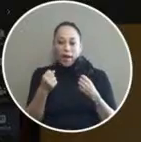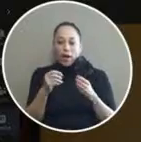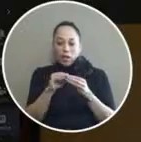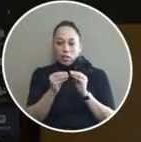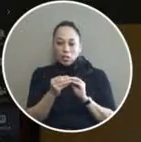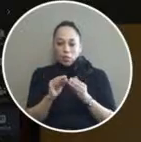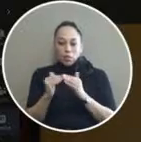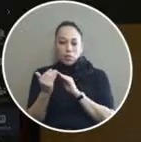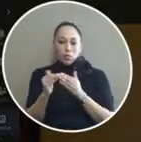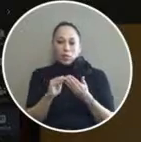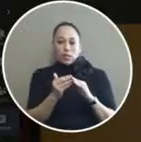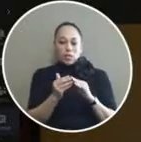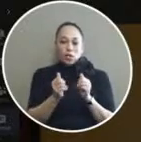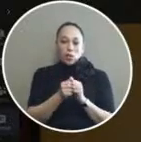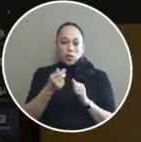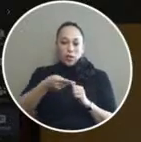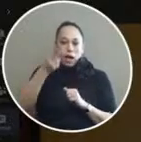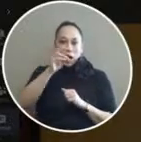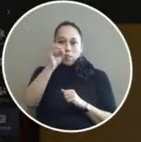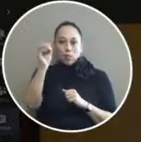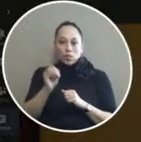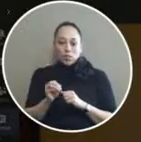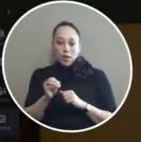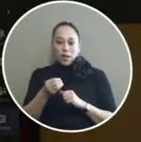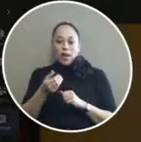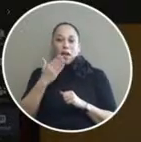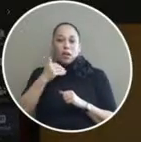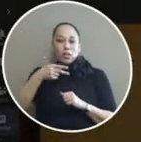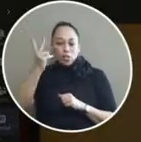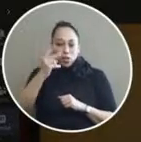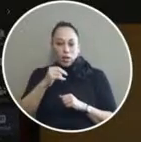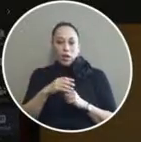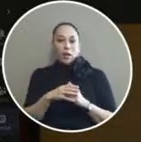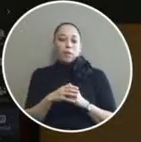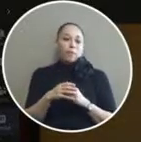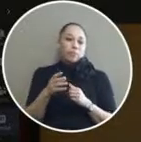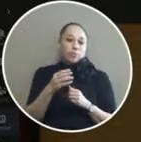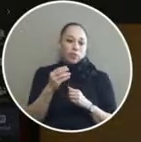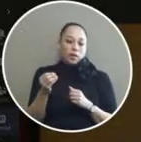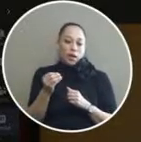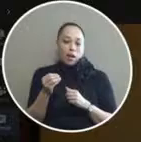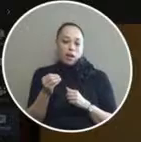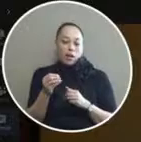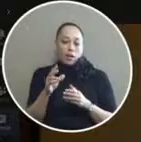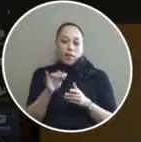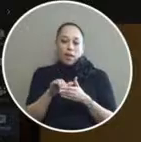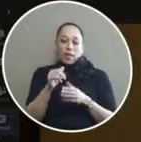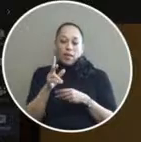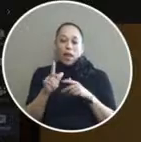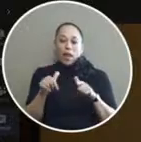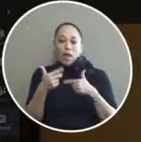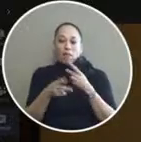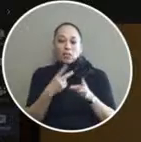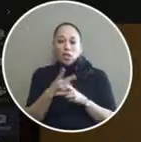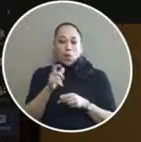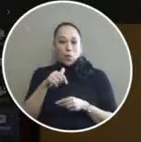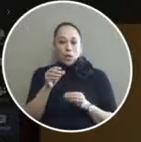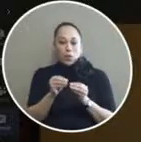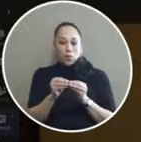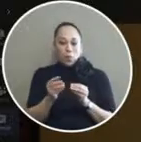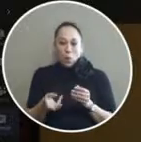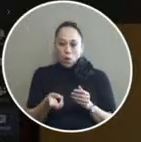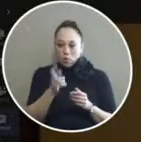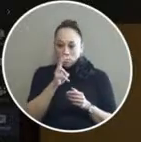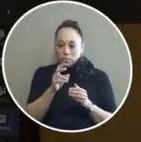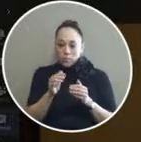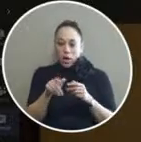we're a city with a high percentage of diabetes, high blood pressure, and a sedentary lifestyle. And we really need to be more aggressive looking for